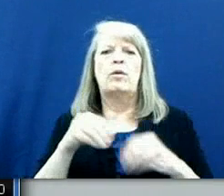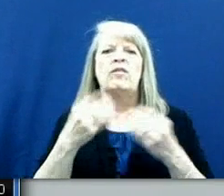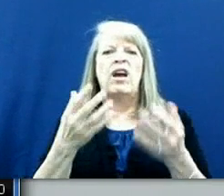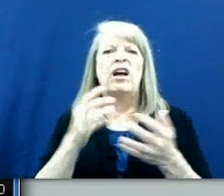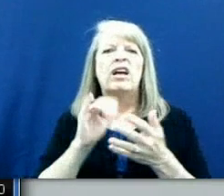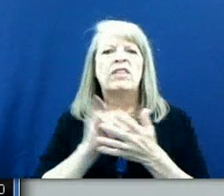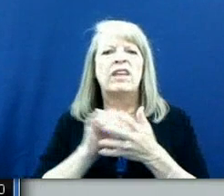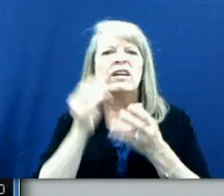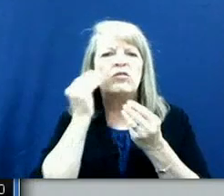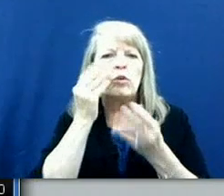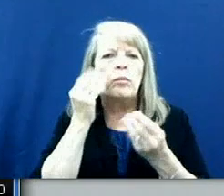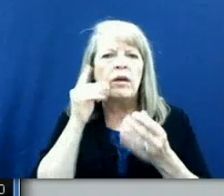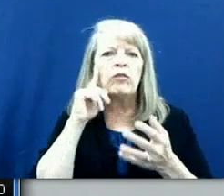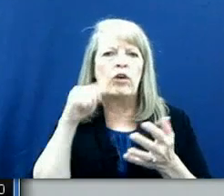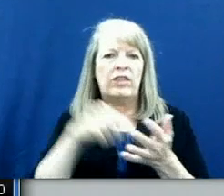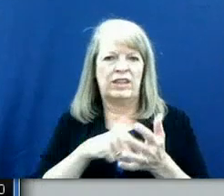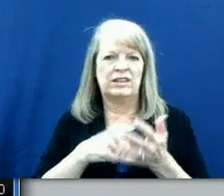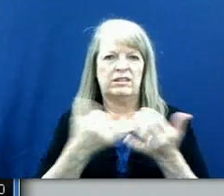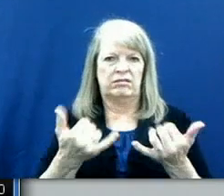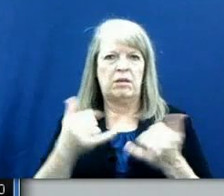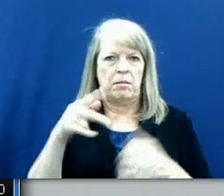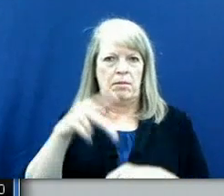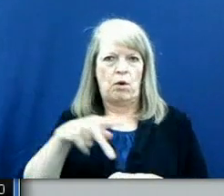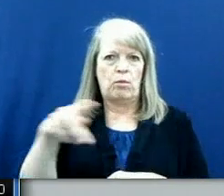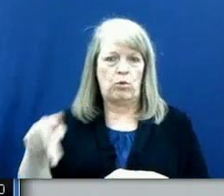for this PowerPoint.